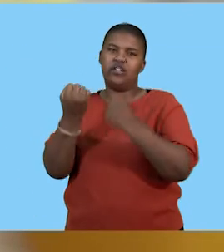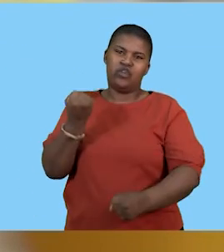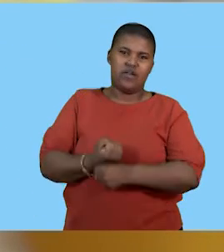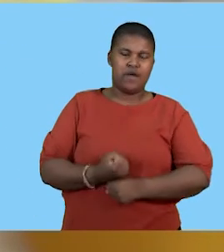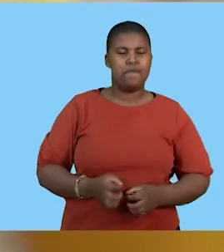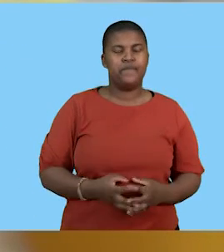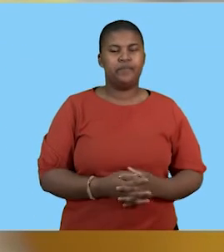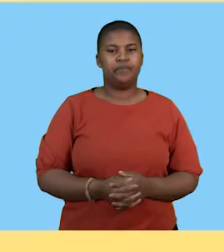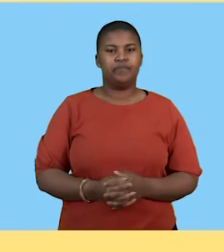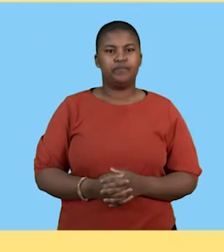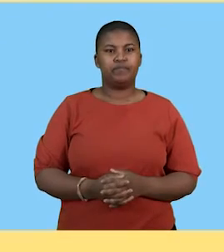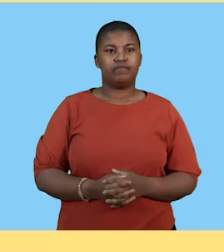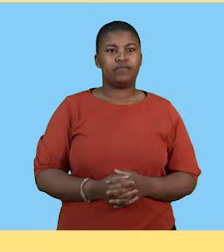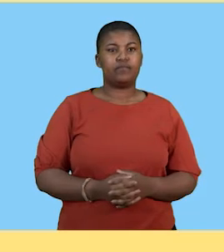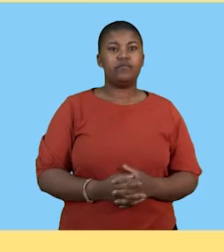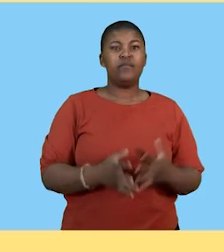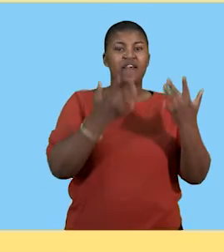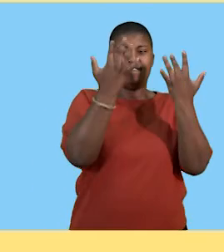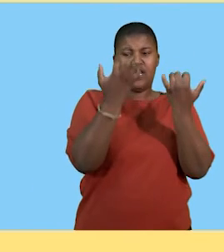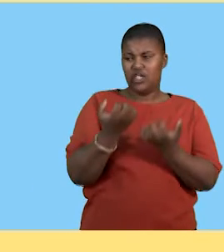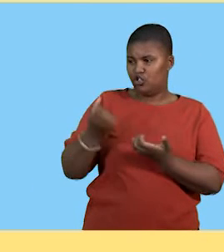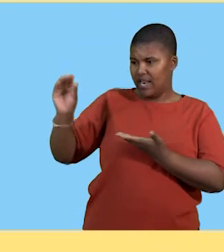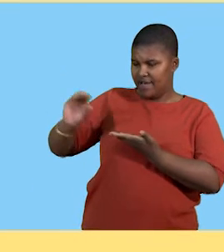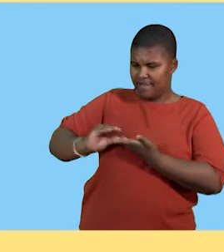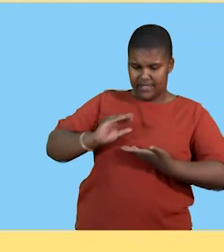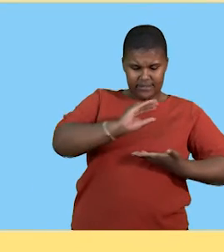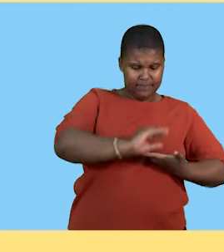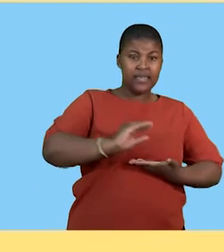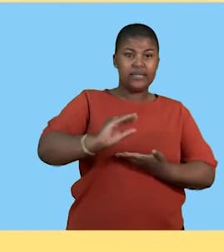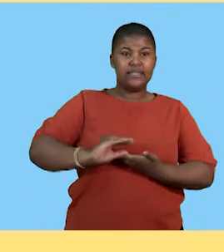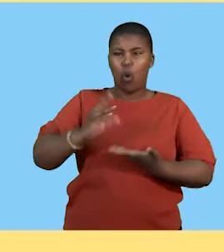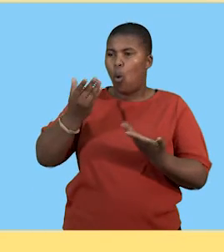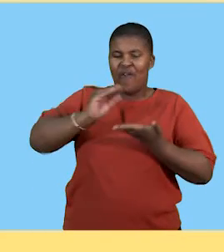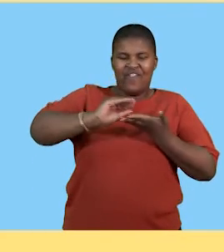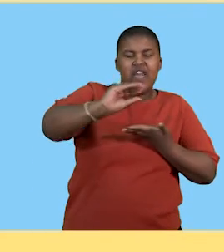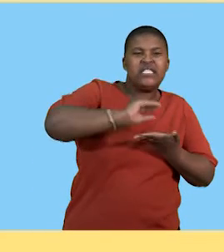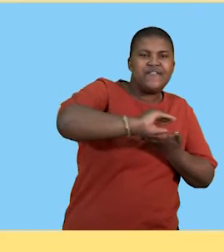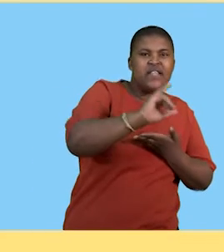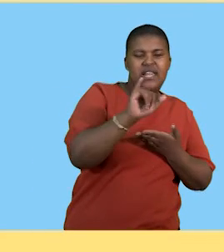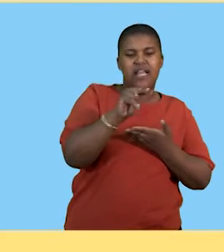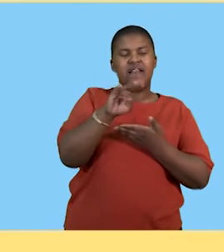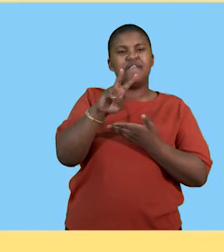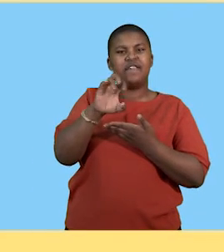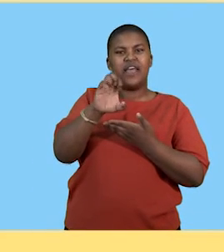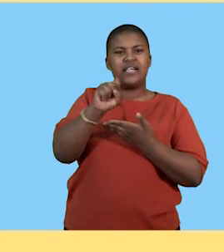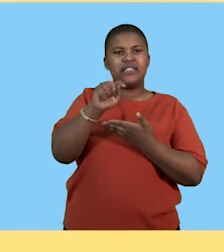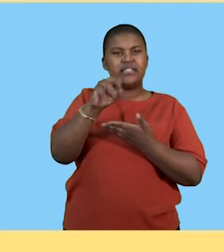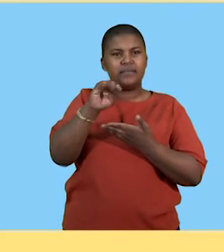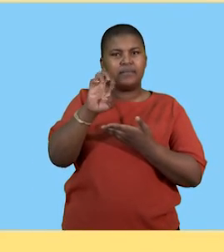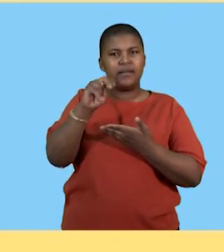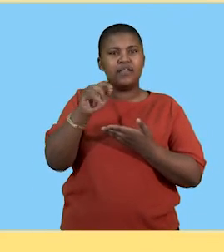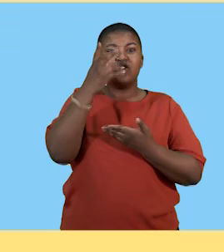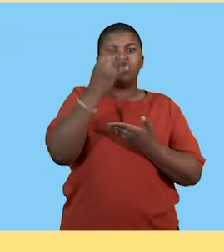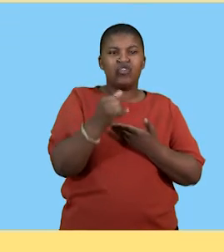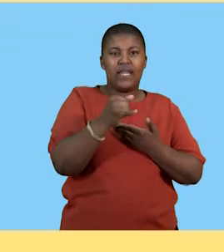period. When we look at financial investments, we'll be talking about our fixed deposits. So we have a fixed deposit from